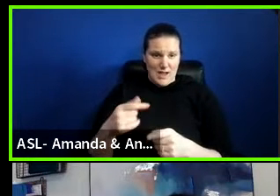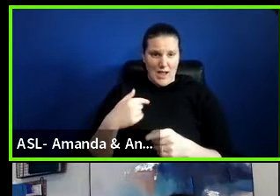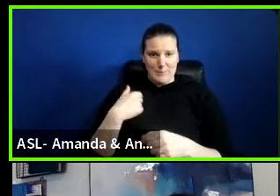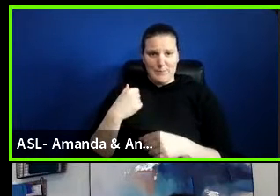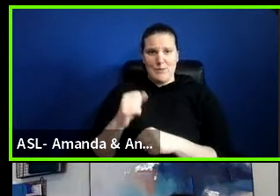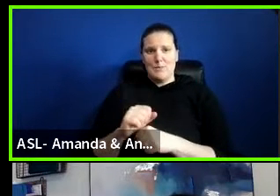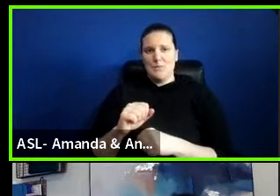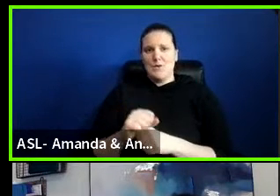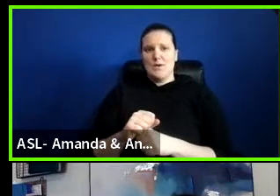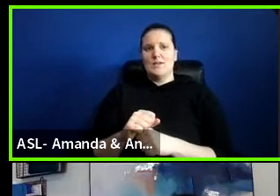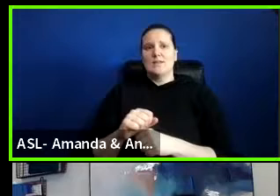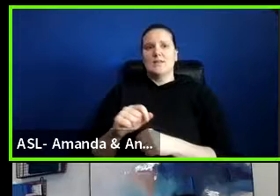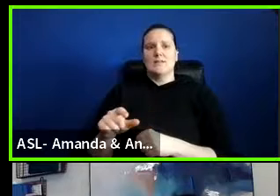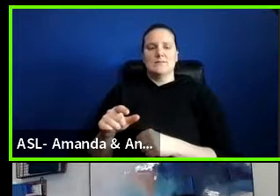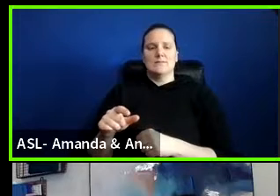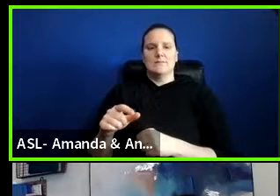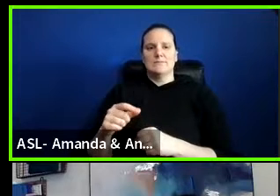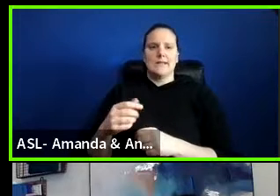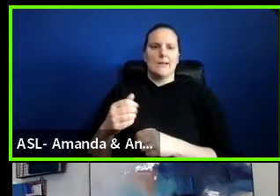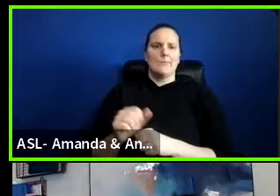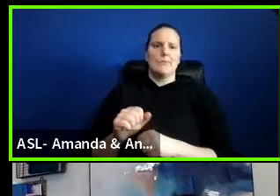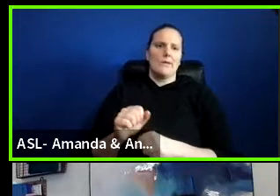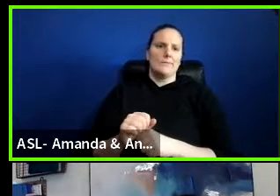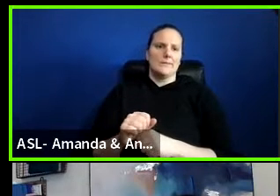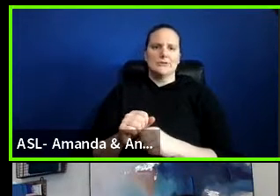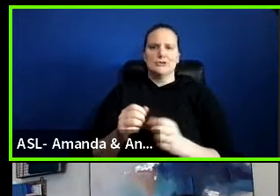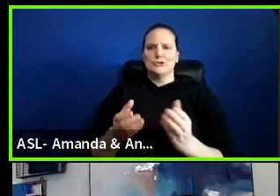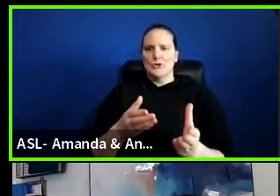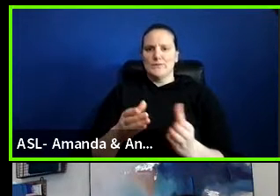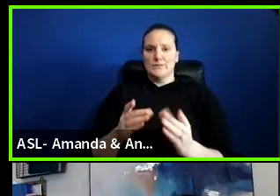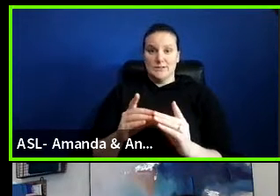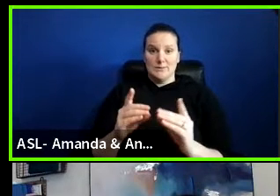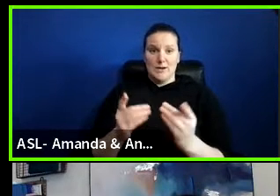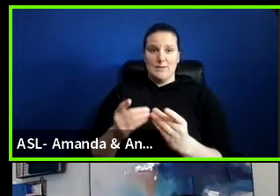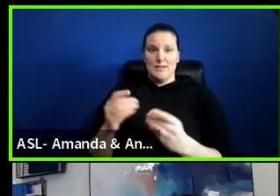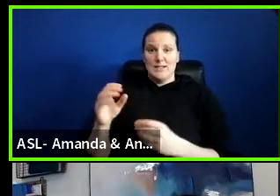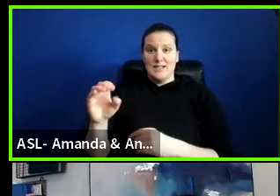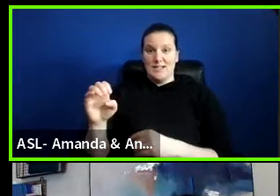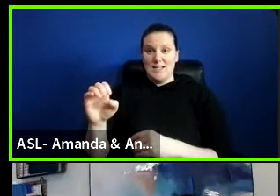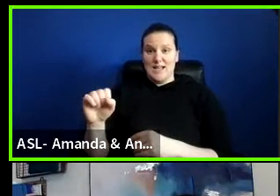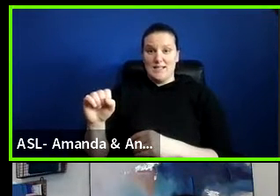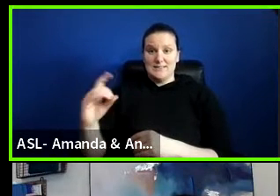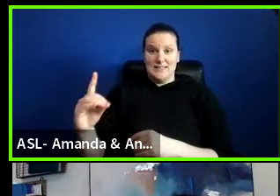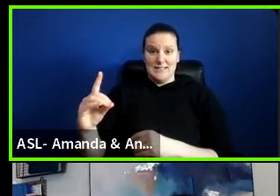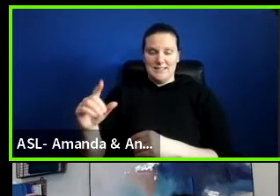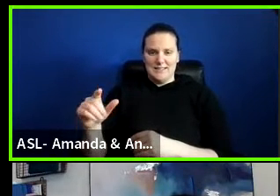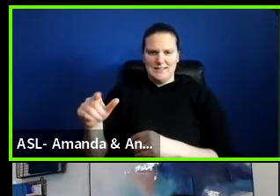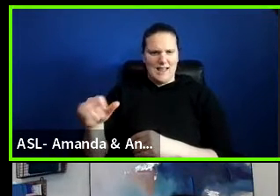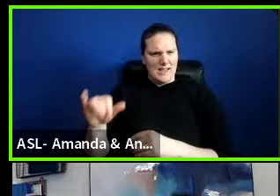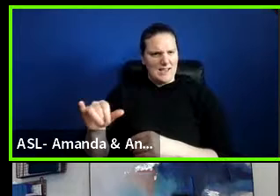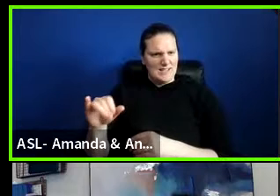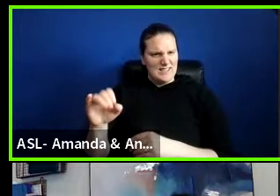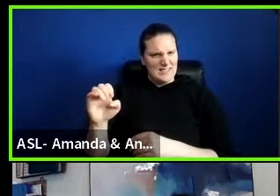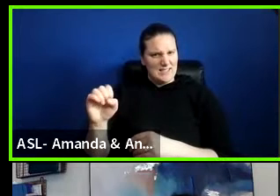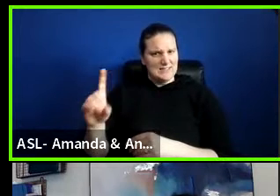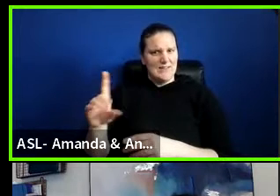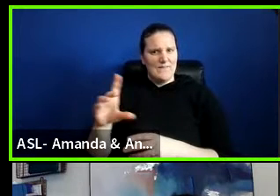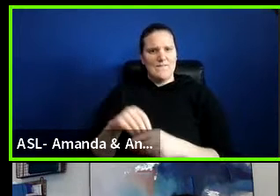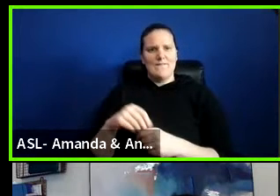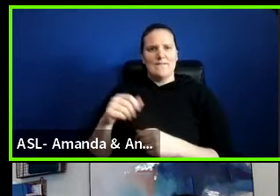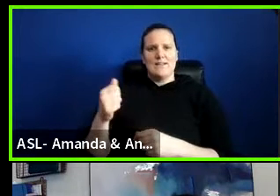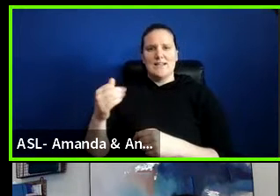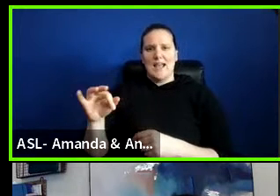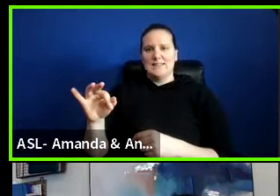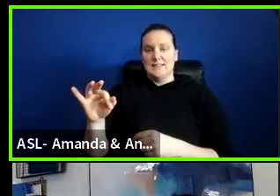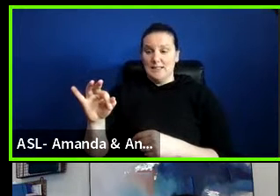employee of Employment Service Department, ESD. Yeah. And so was ESD part of the 19 public